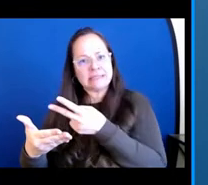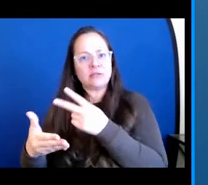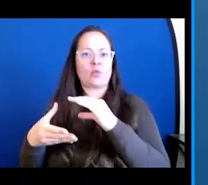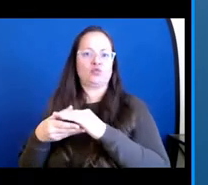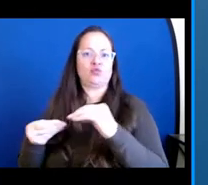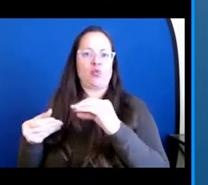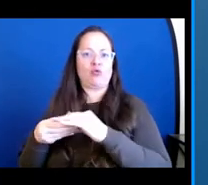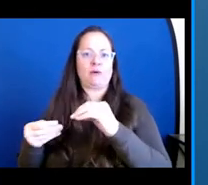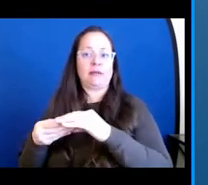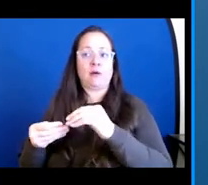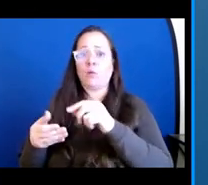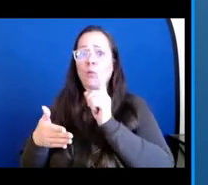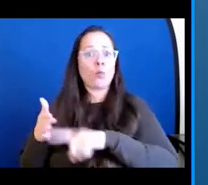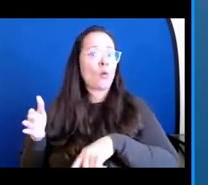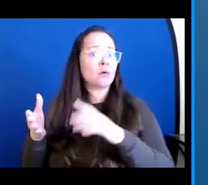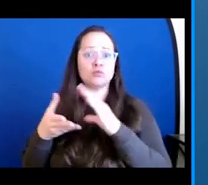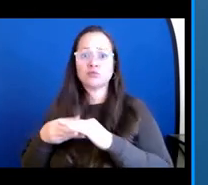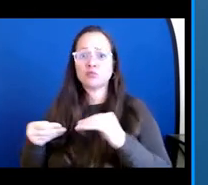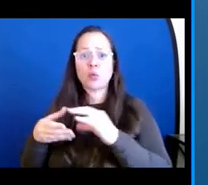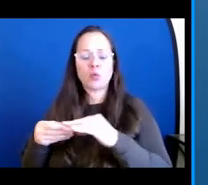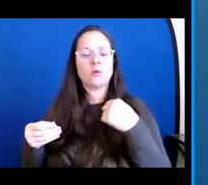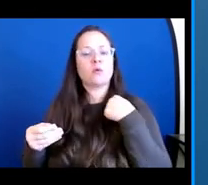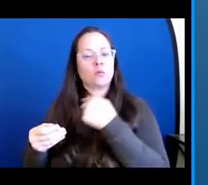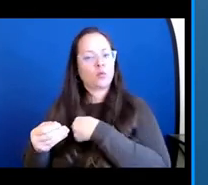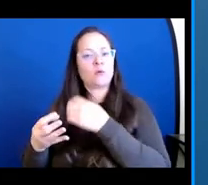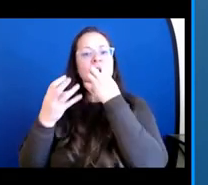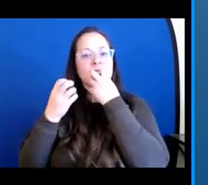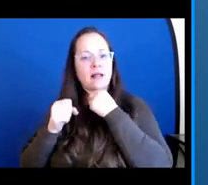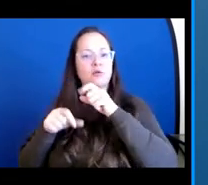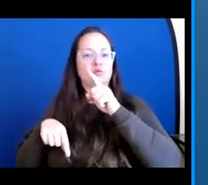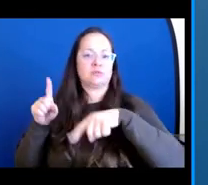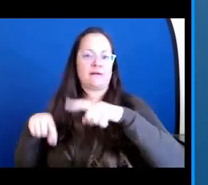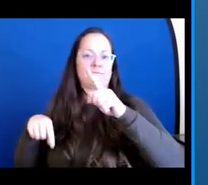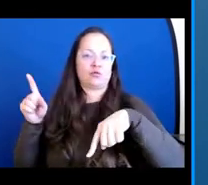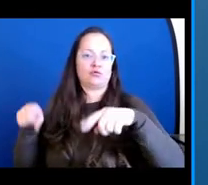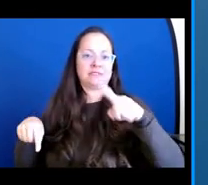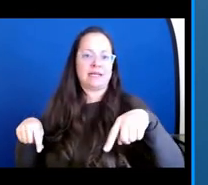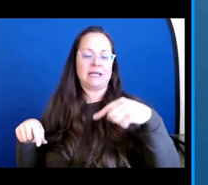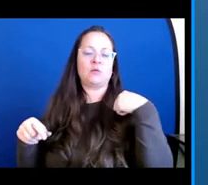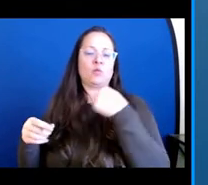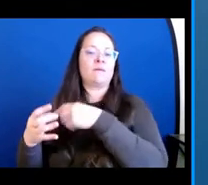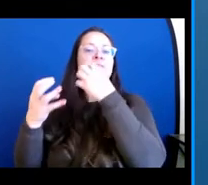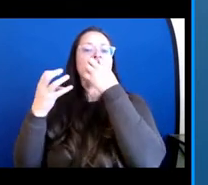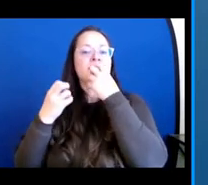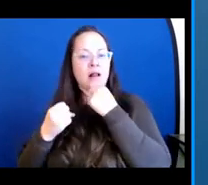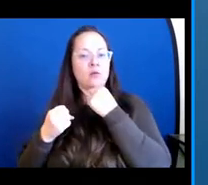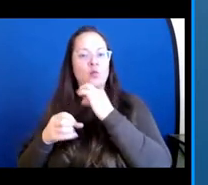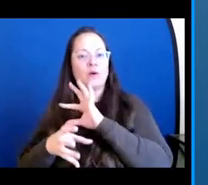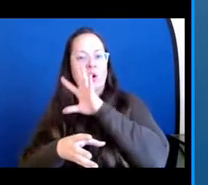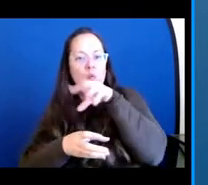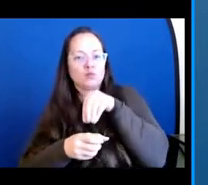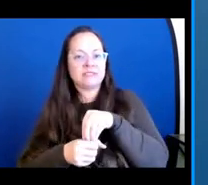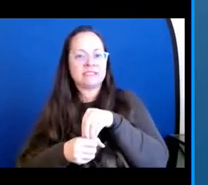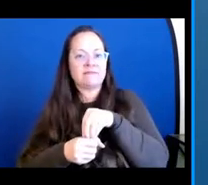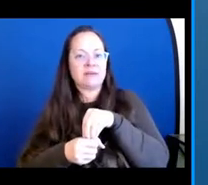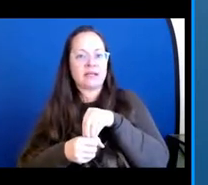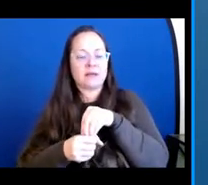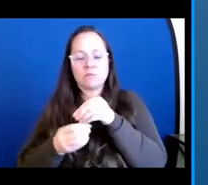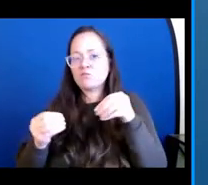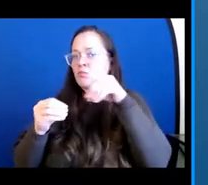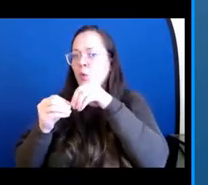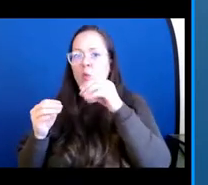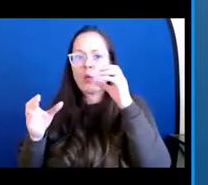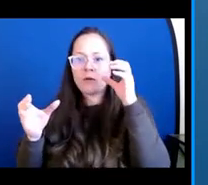tell was that we valued diversity we valued inclusivity and getting more voices into the